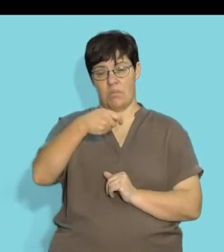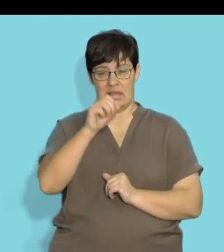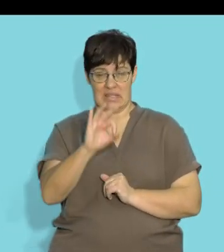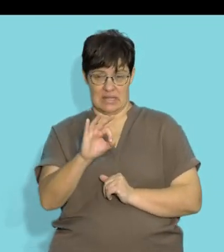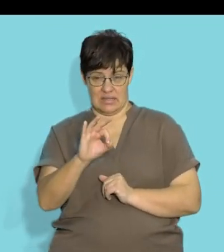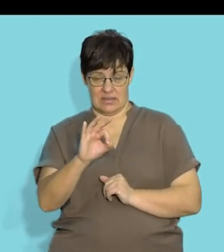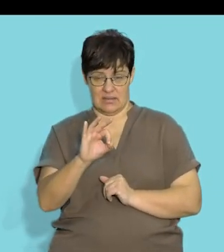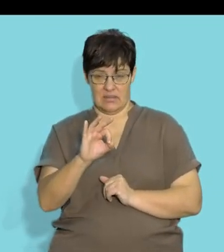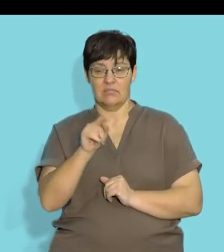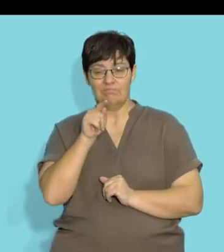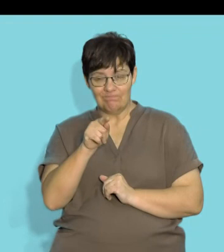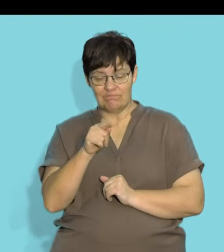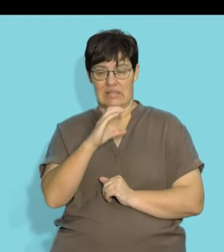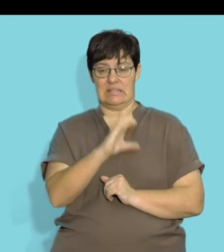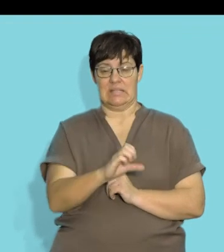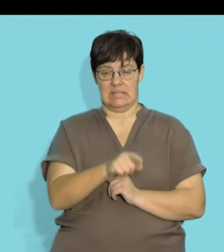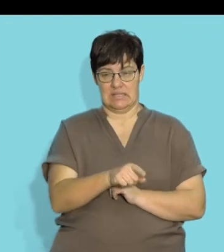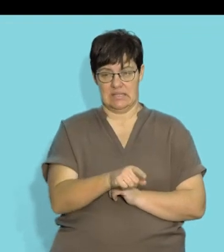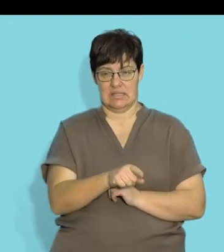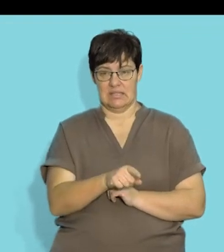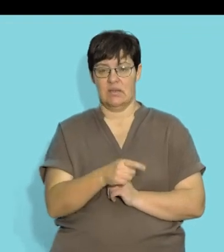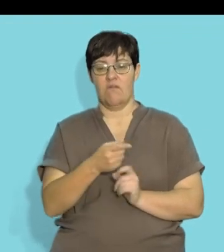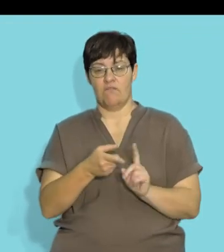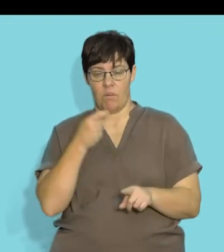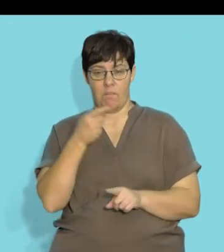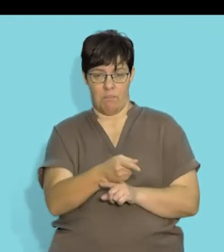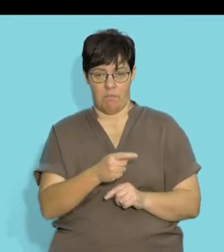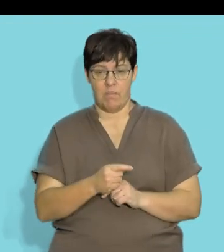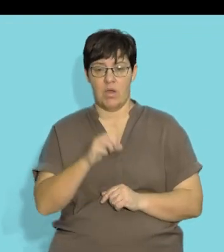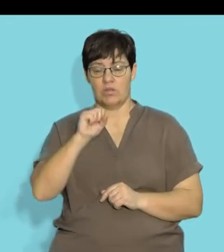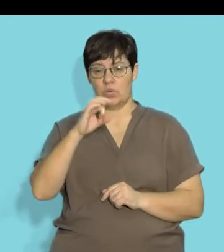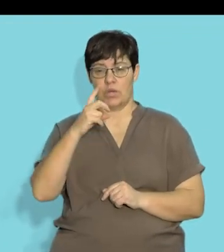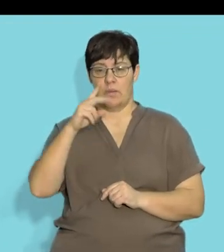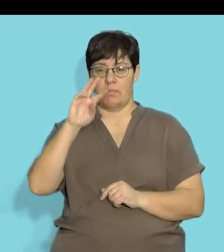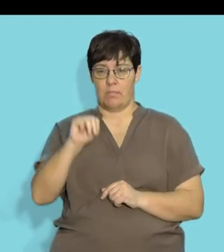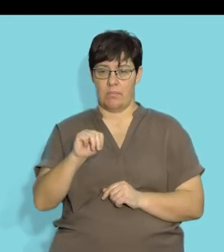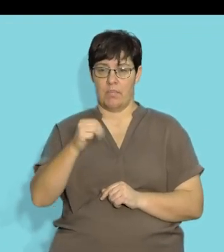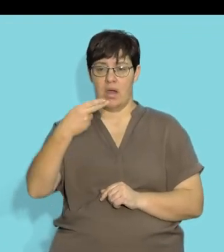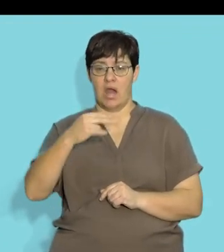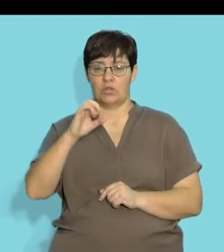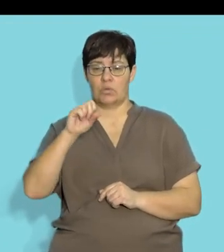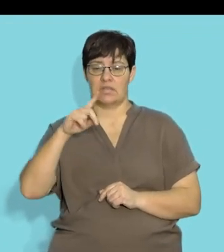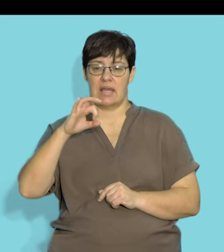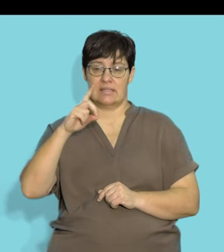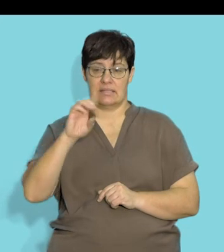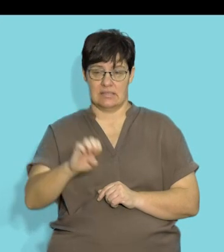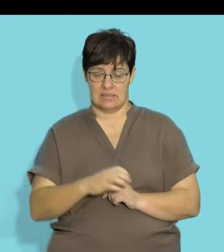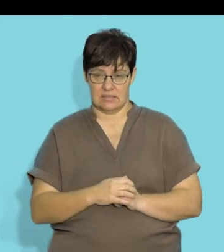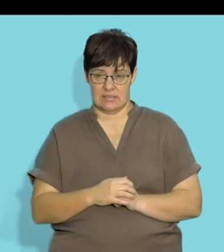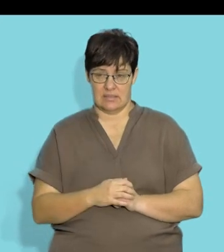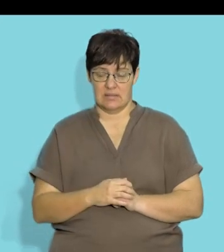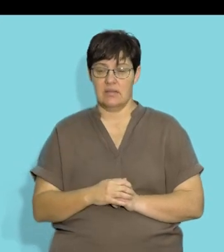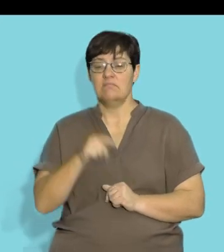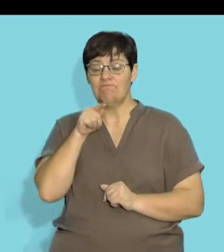0.3. So this is actually the concentration of sodium hydroxide, right? So once you get the concentration of sodium hydroxide, we are